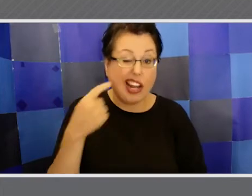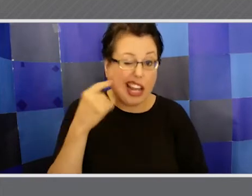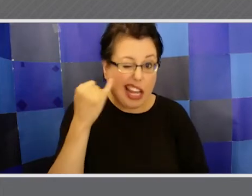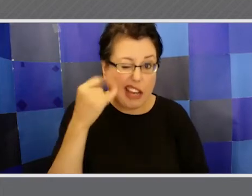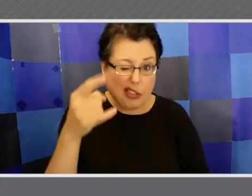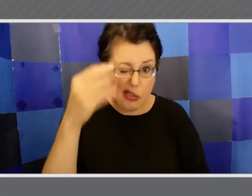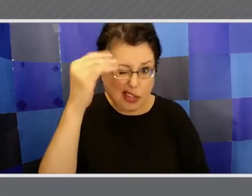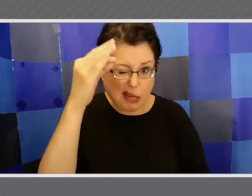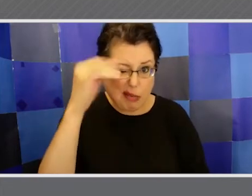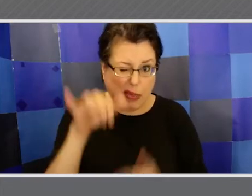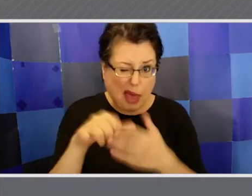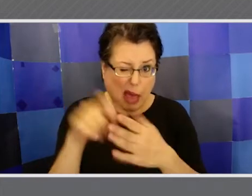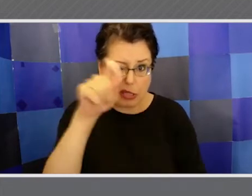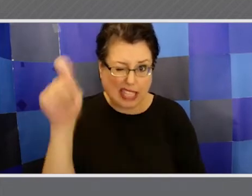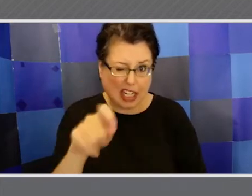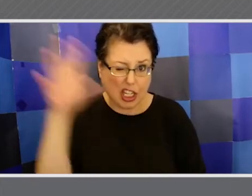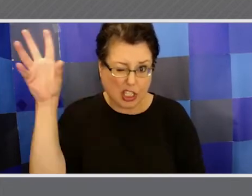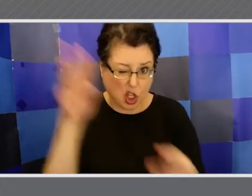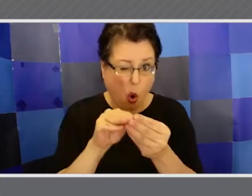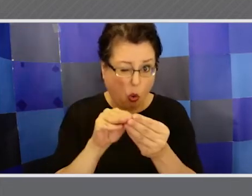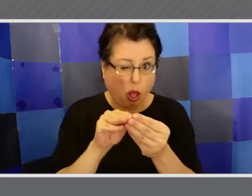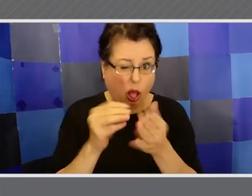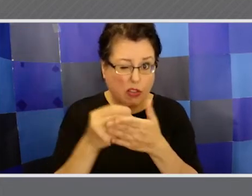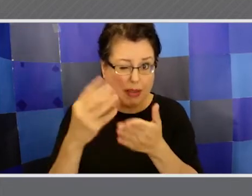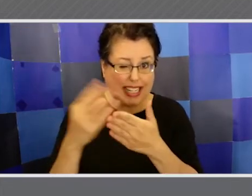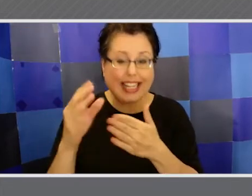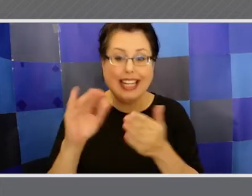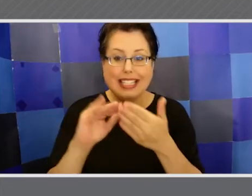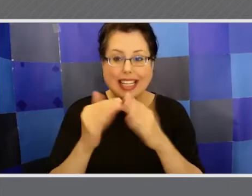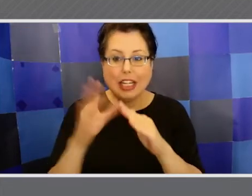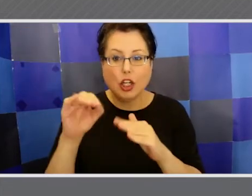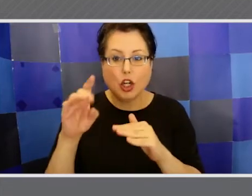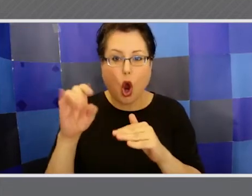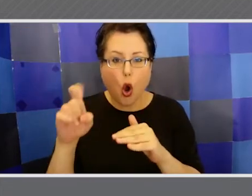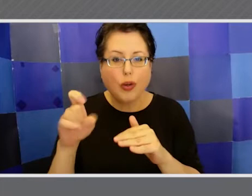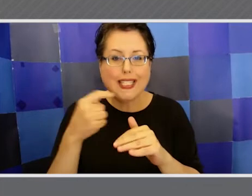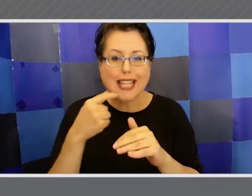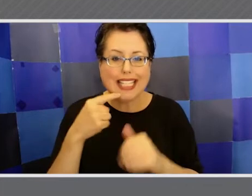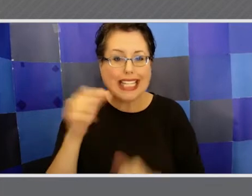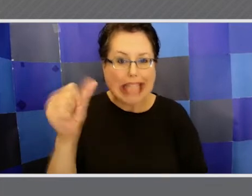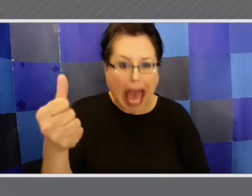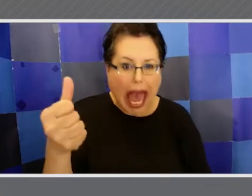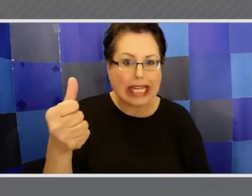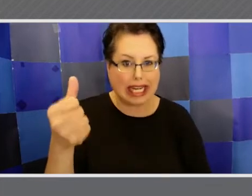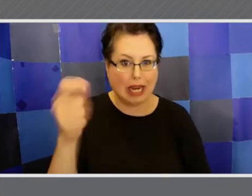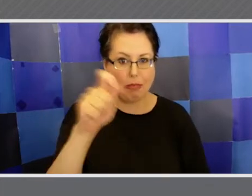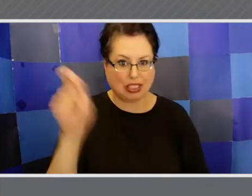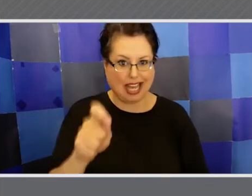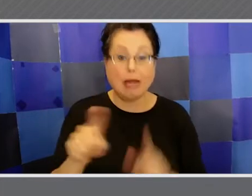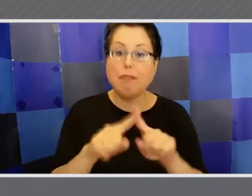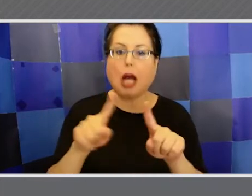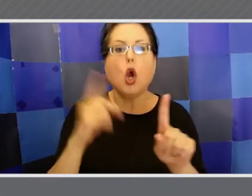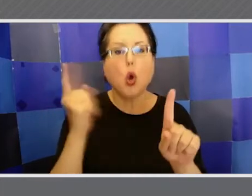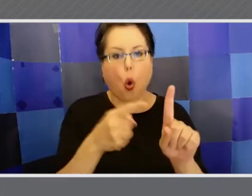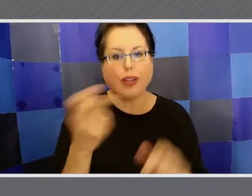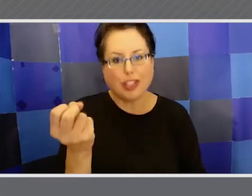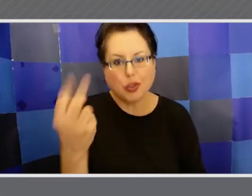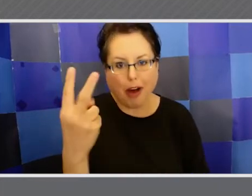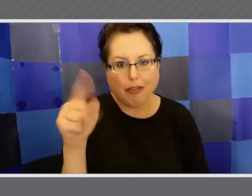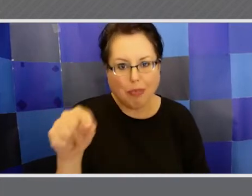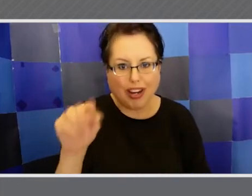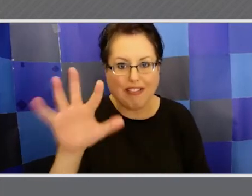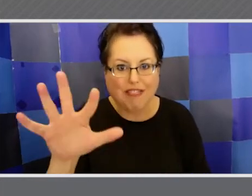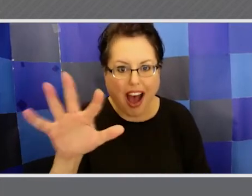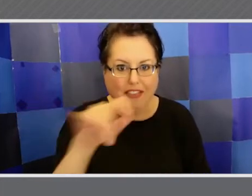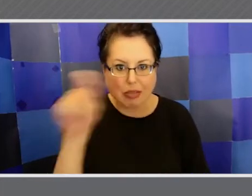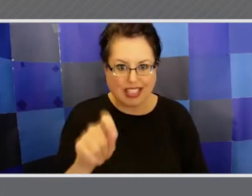percentage as a total of expenditures, city code calls for at least 10%, but the goal is 12.5%,